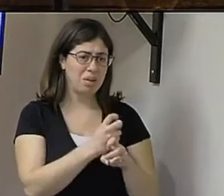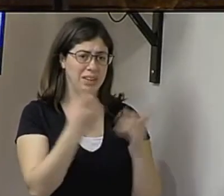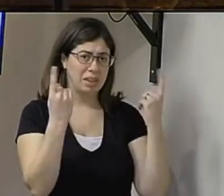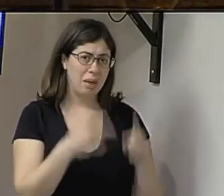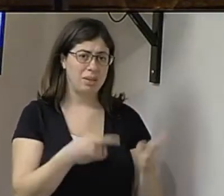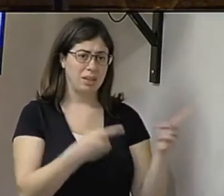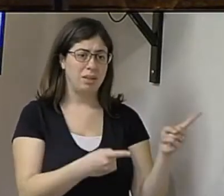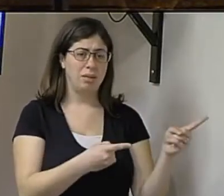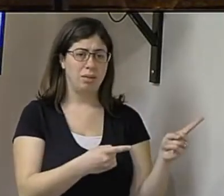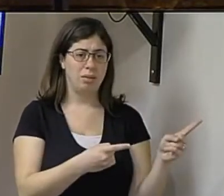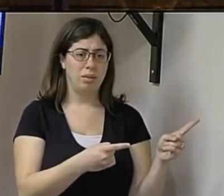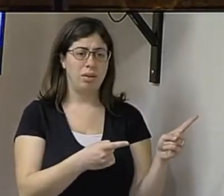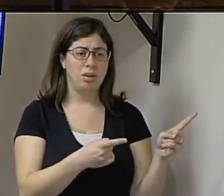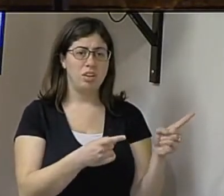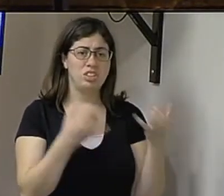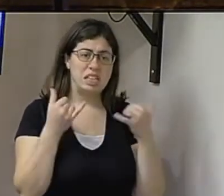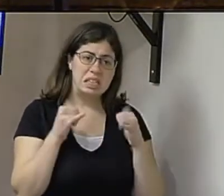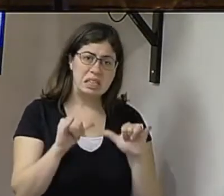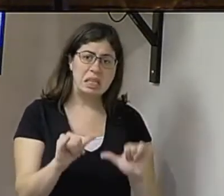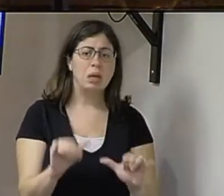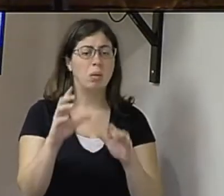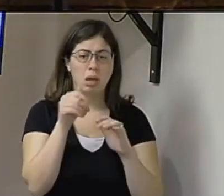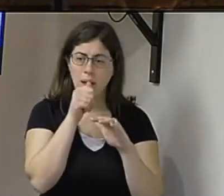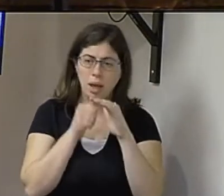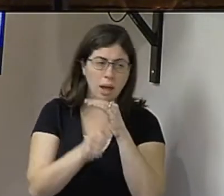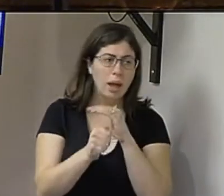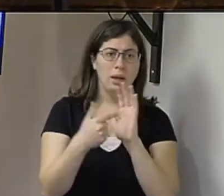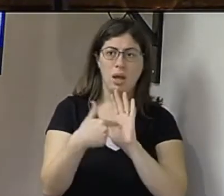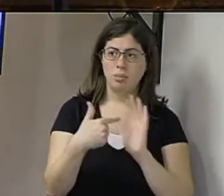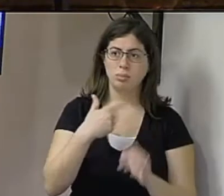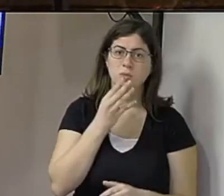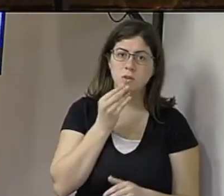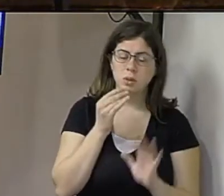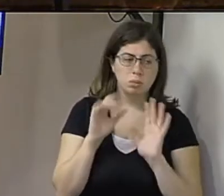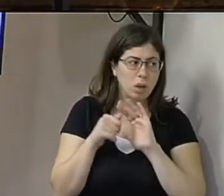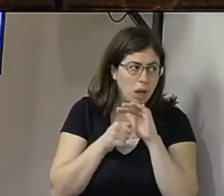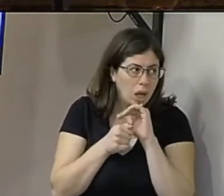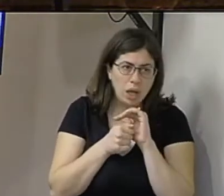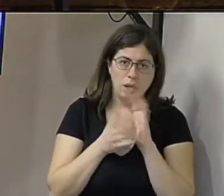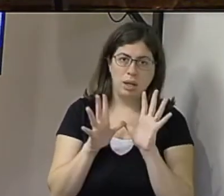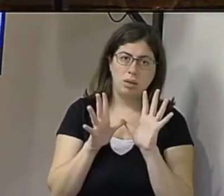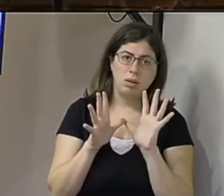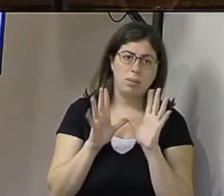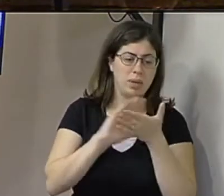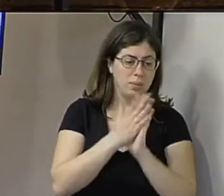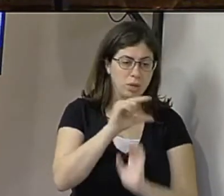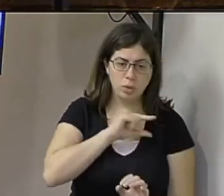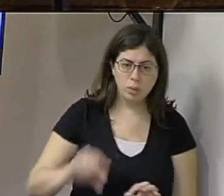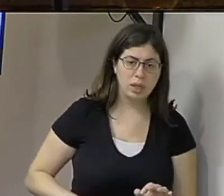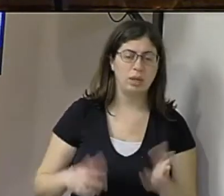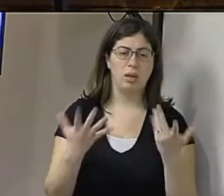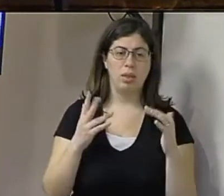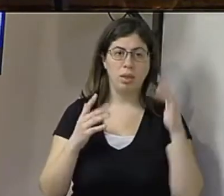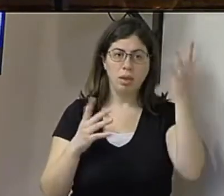here. She has been still concealing her true identity as a Jew, even after being brought into the king's court, even after being made the queen. That means